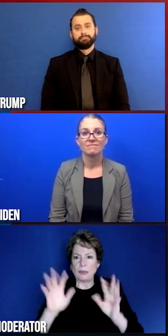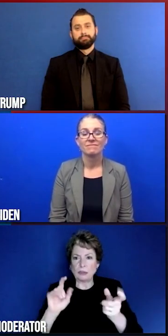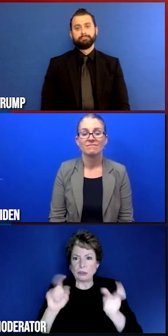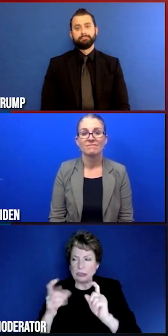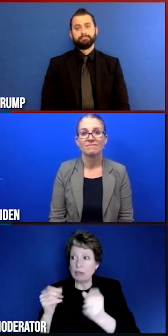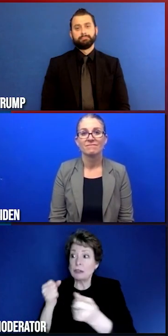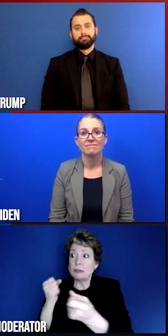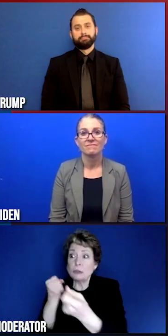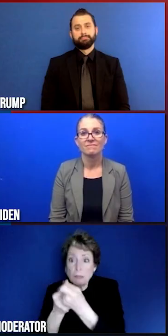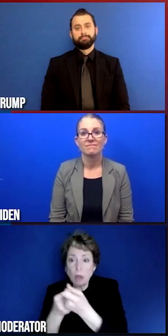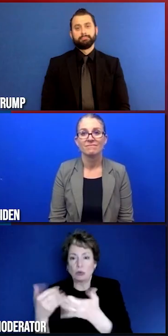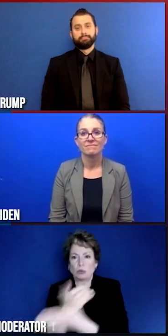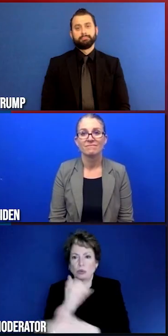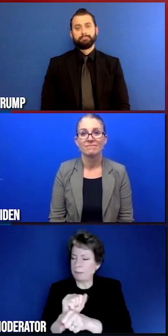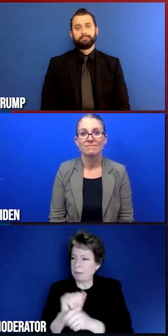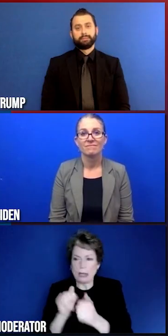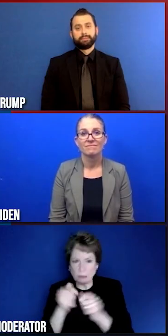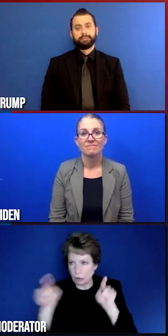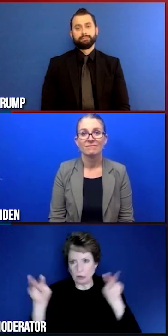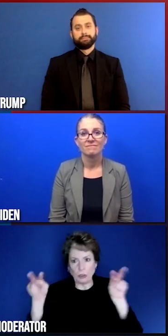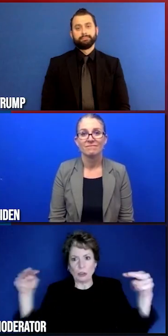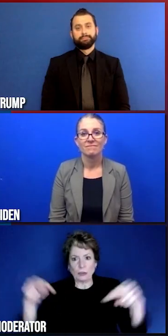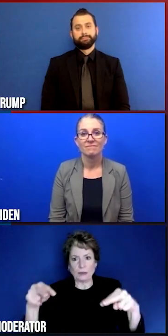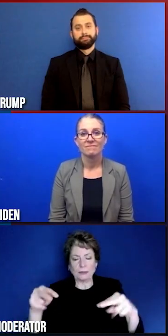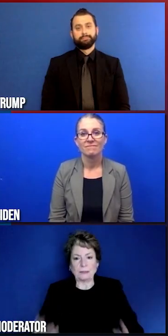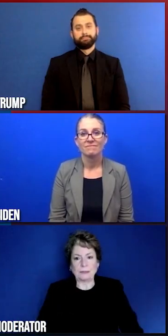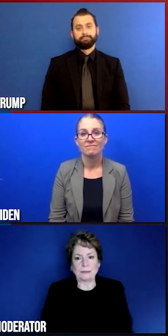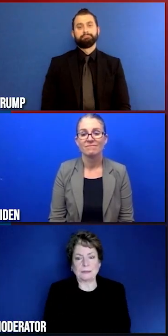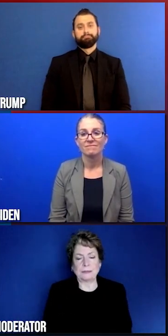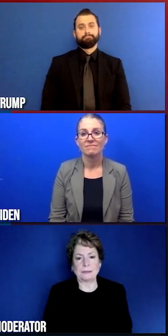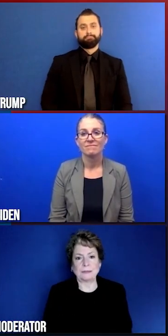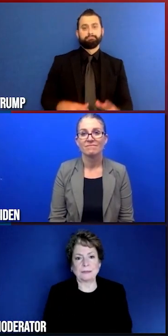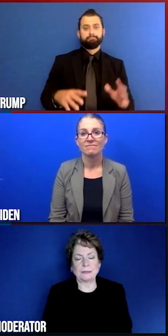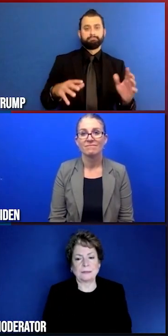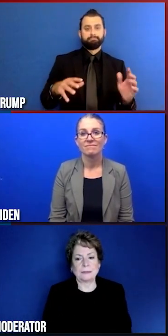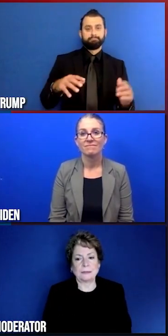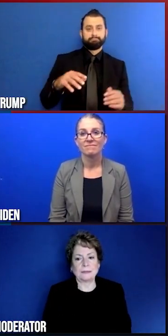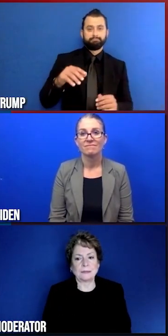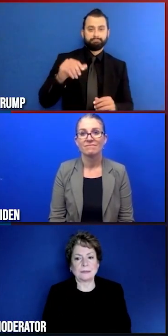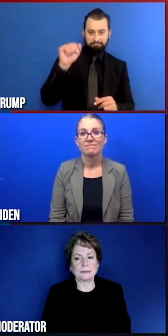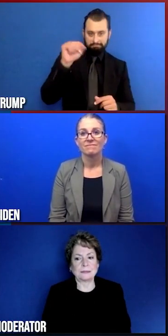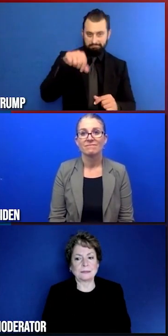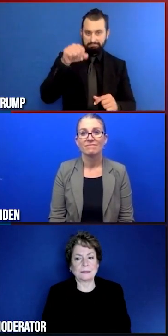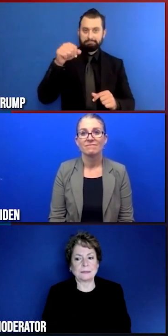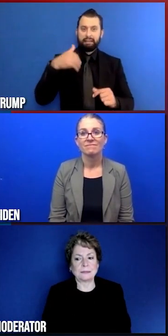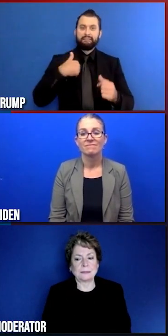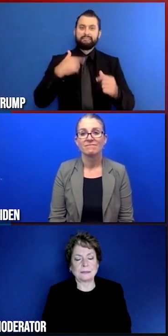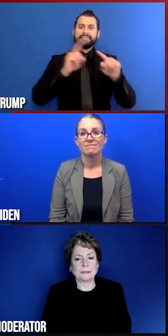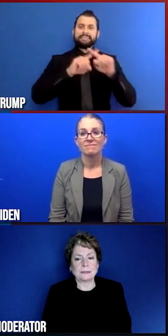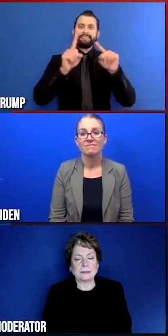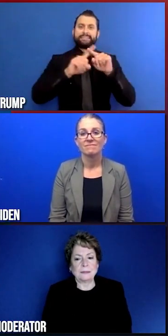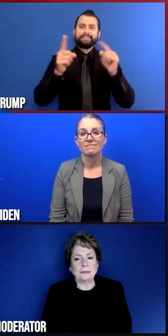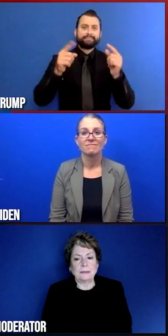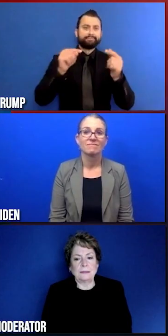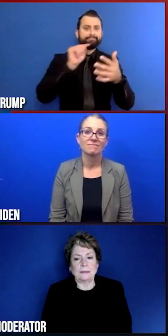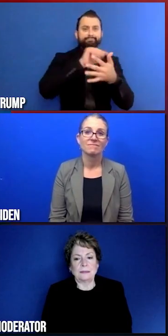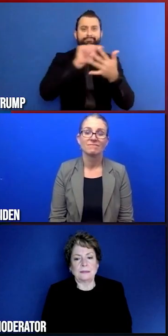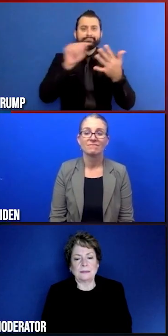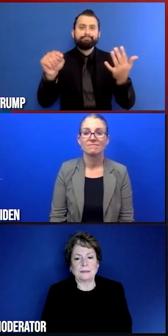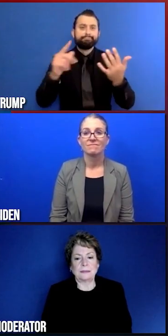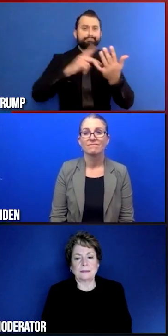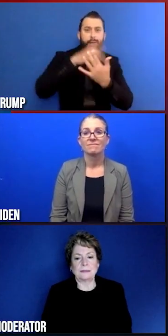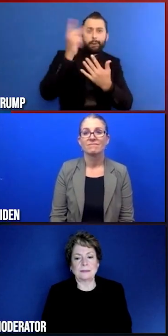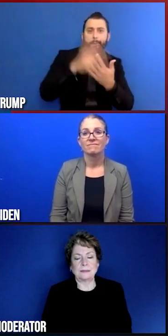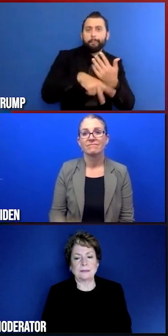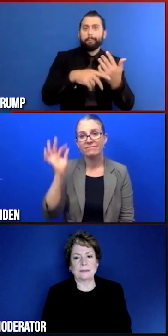Trillion Trees program. We have so many different programs. I do love the environment, but what I want is the cleanest, crystal clear